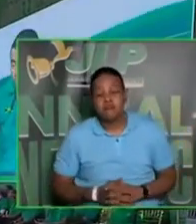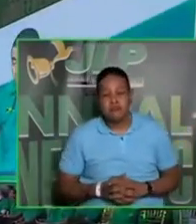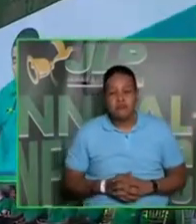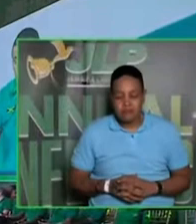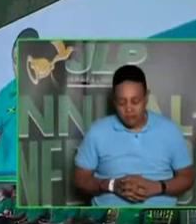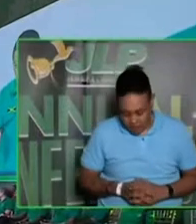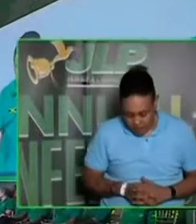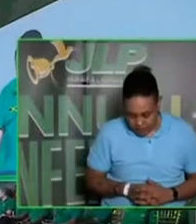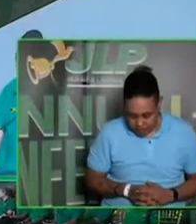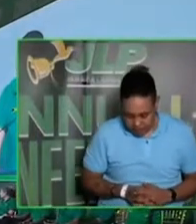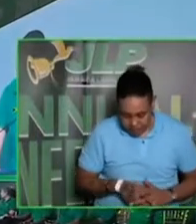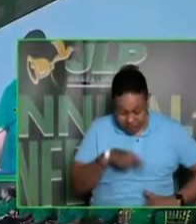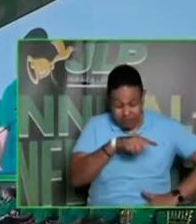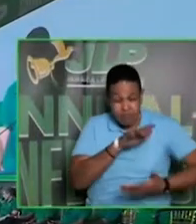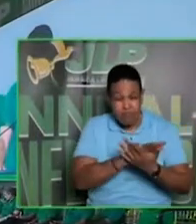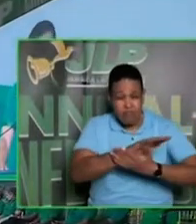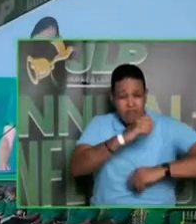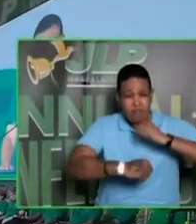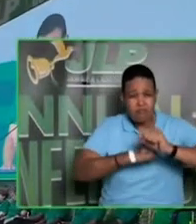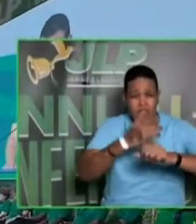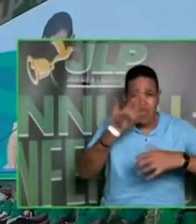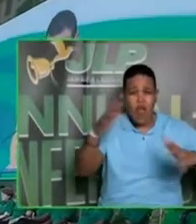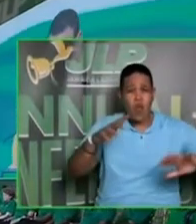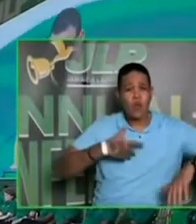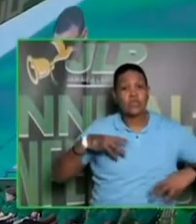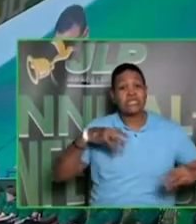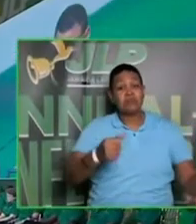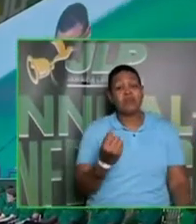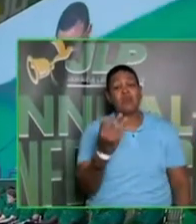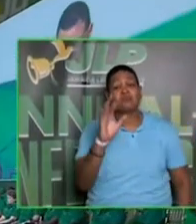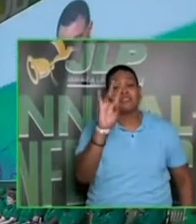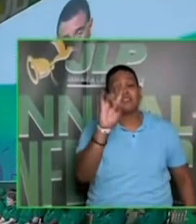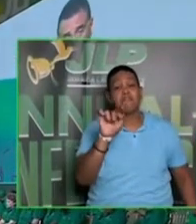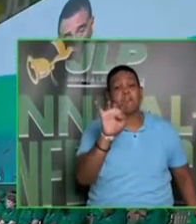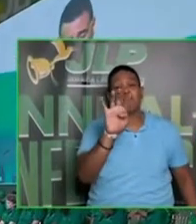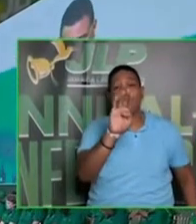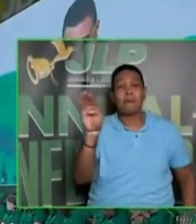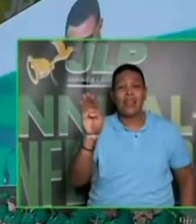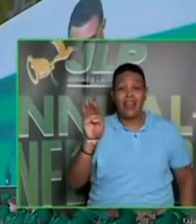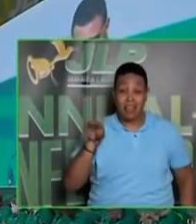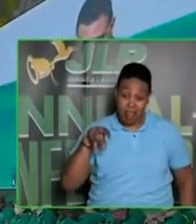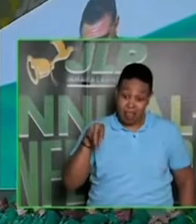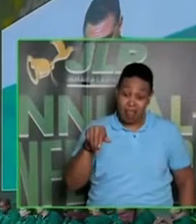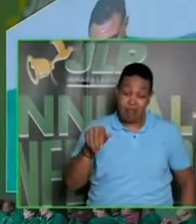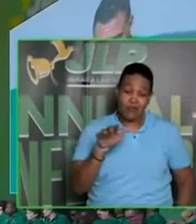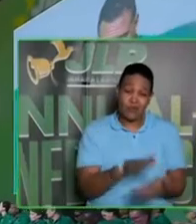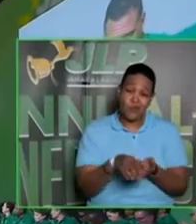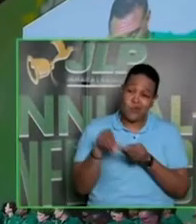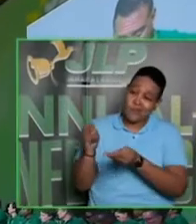For this academic year alone, we are spending $7.4 billion for school feeding.